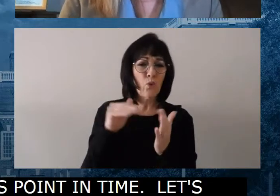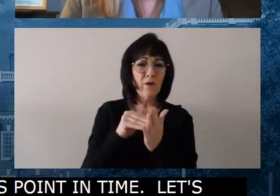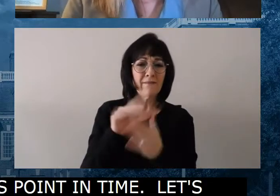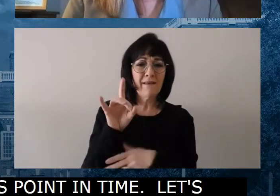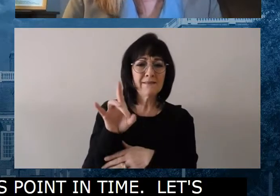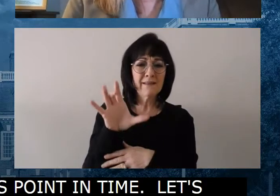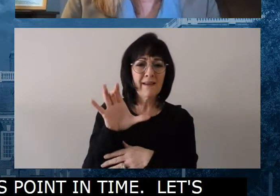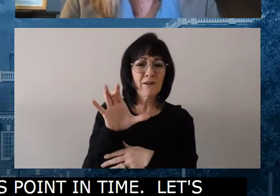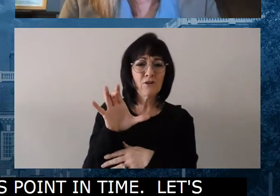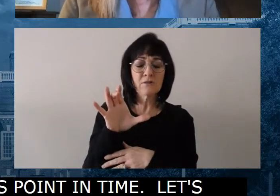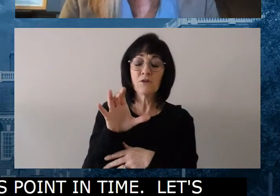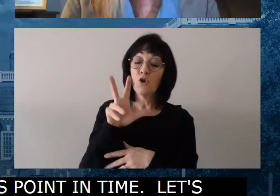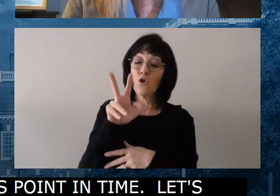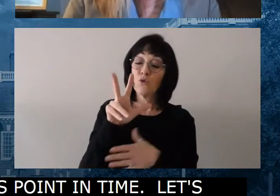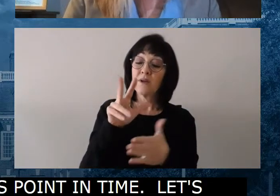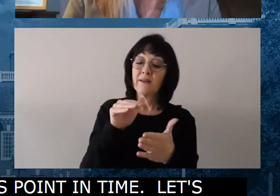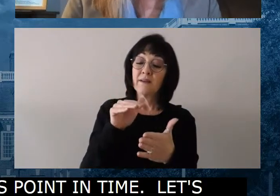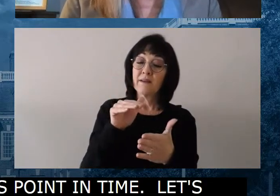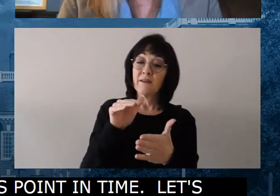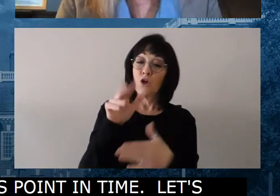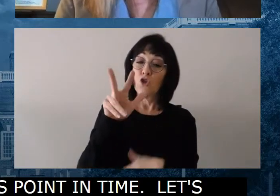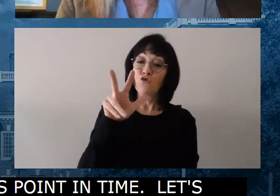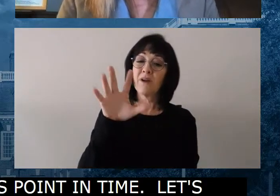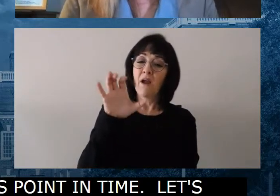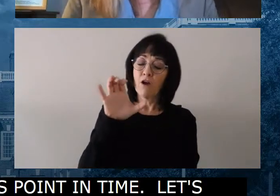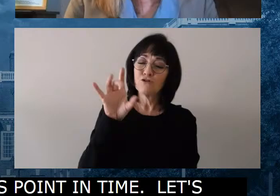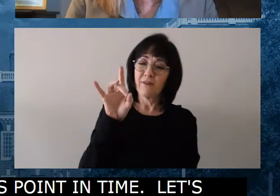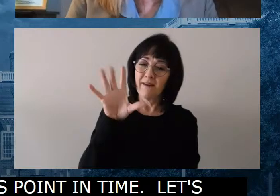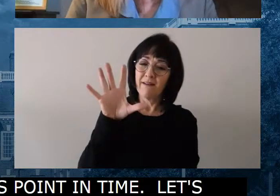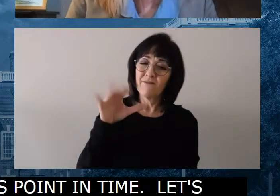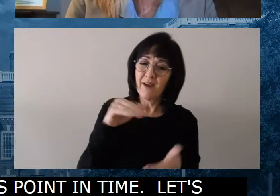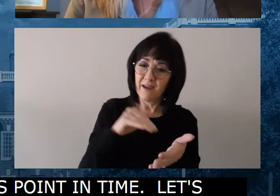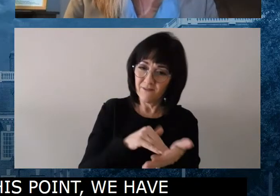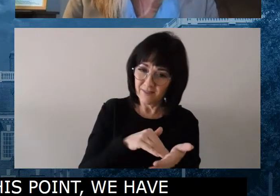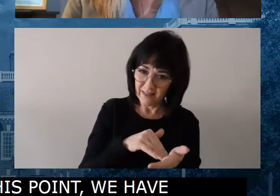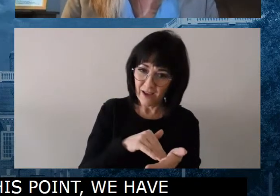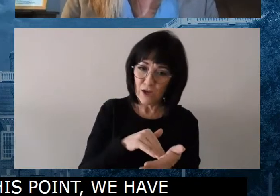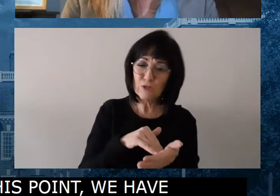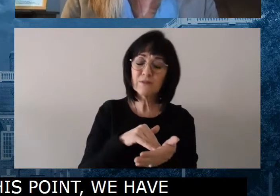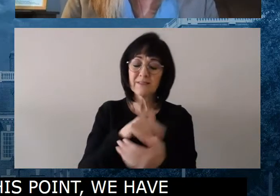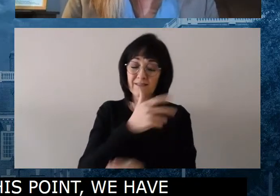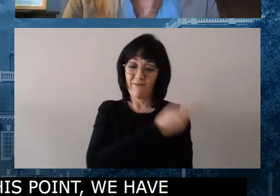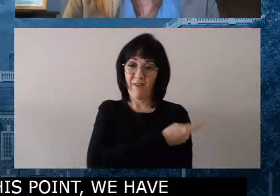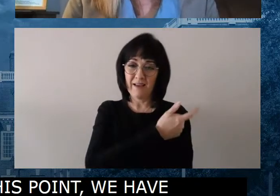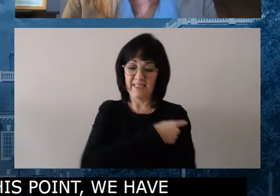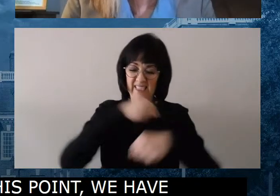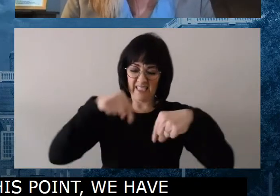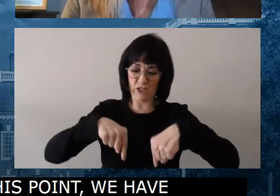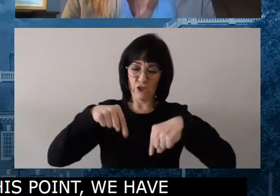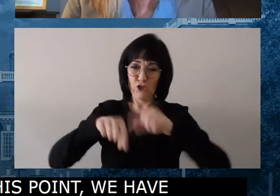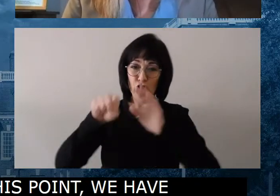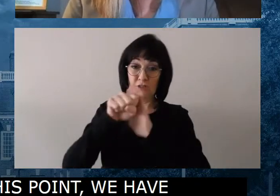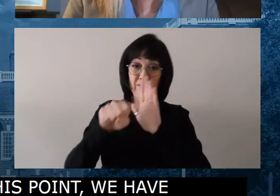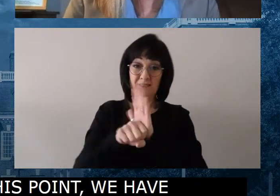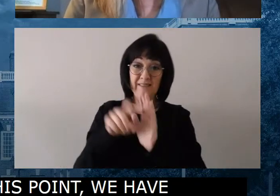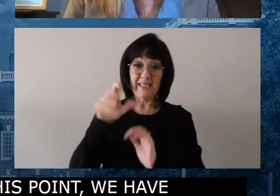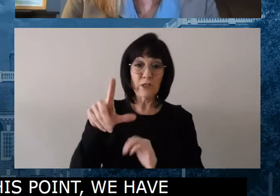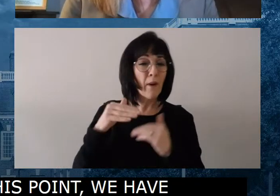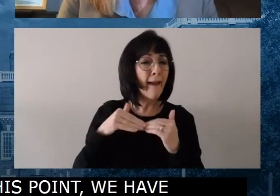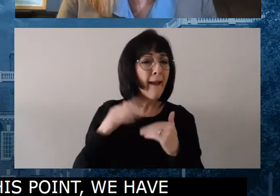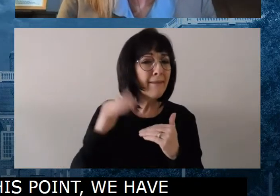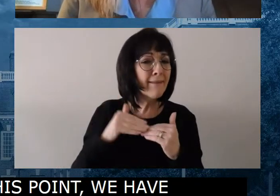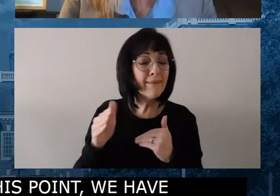385,000 doses of vaccine in the state of Delaware, which is extremely exciting to